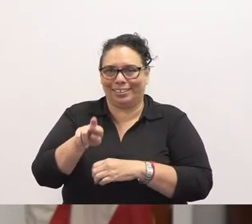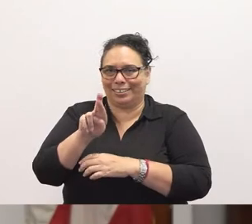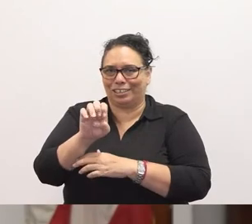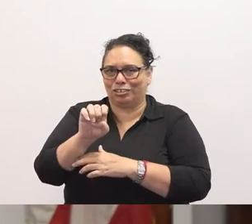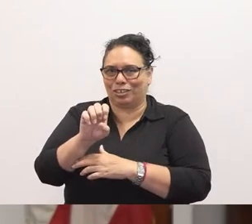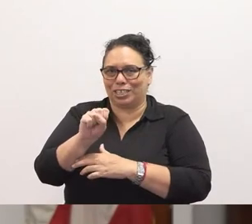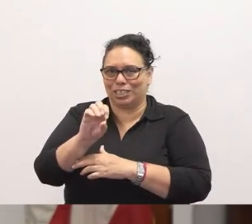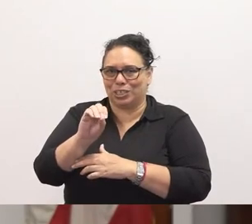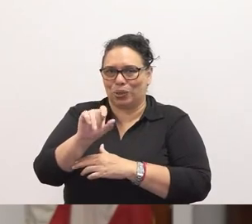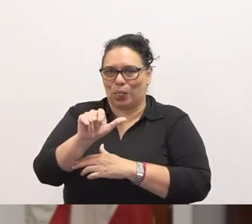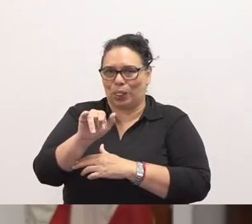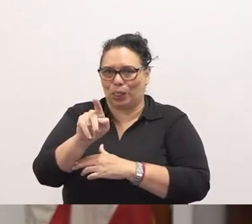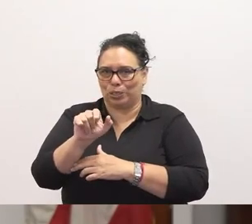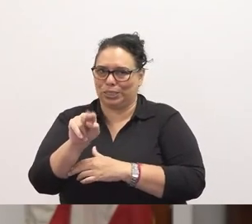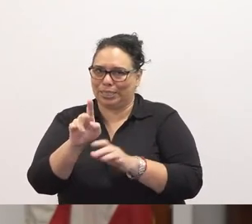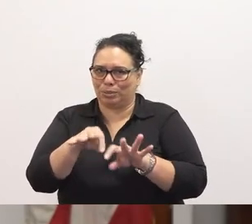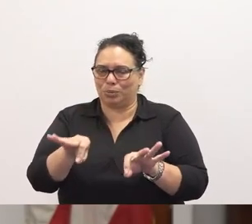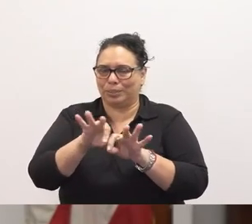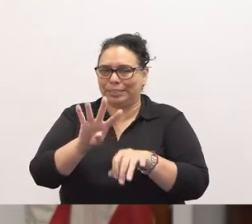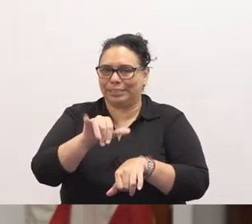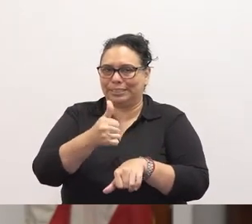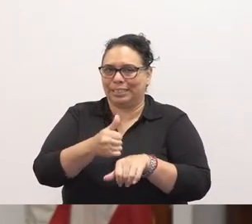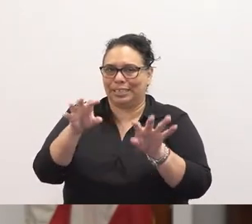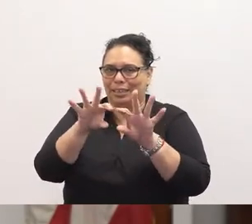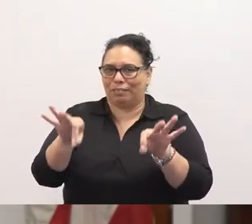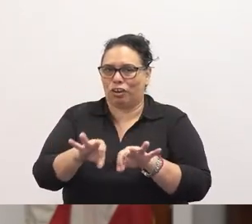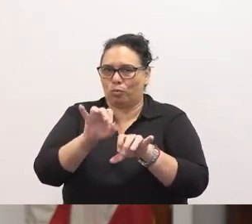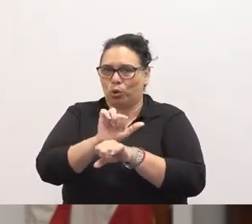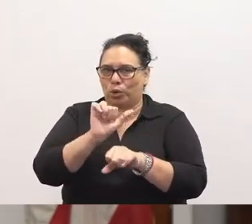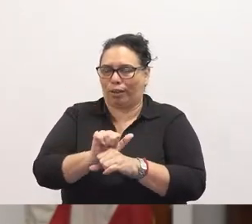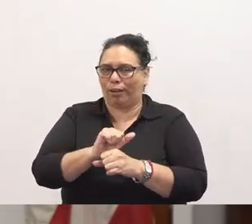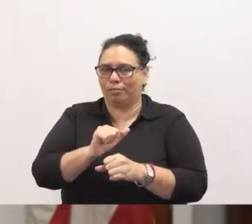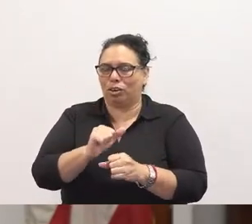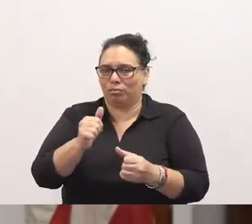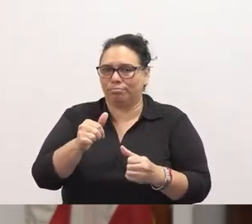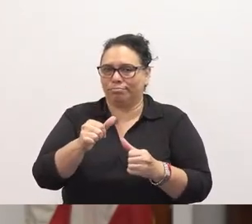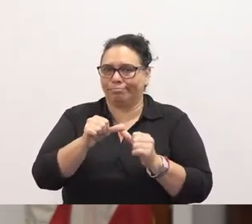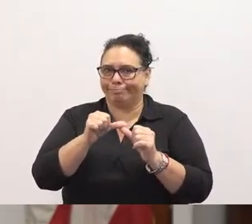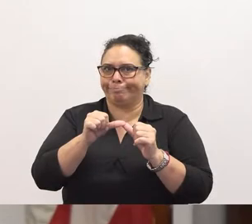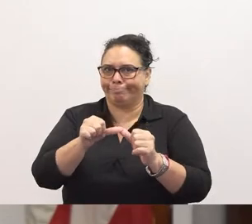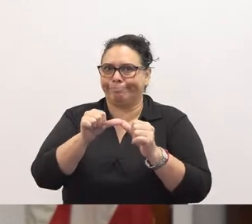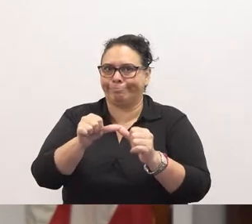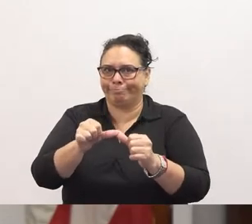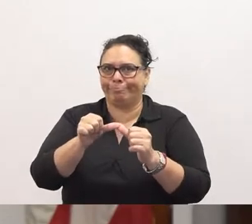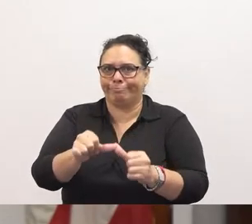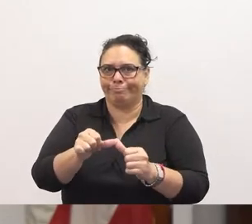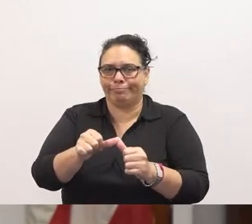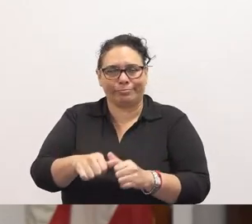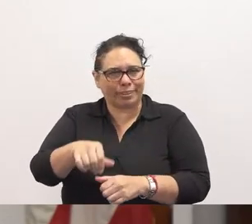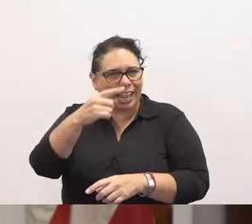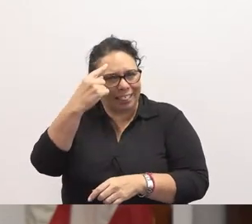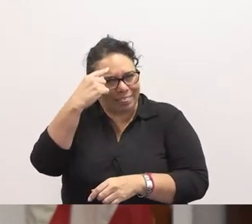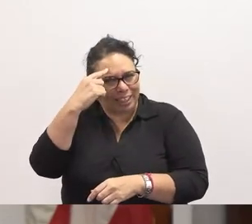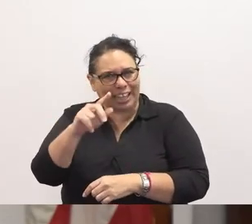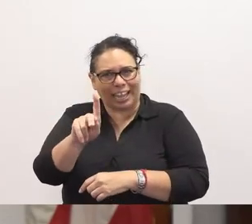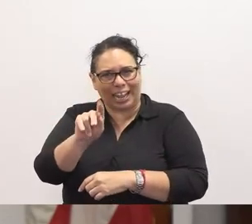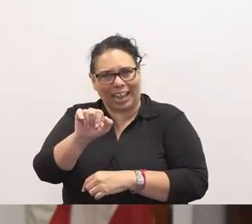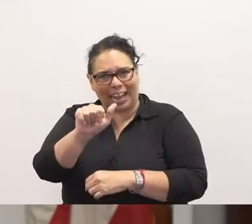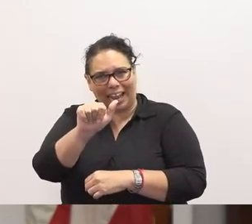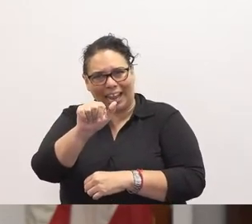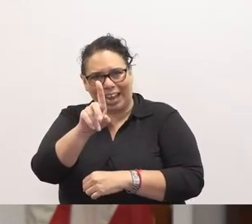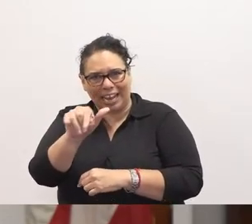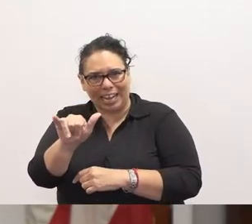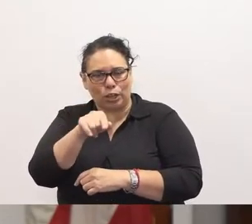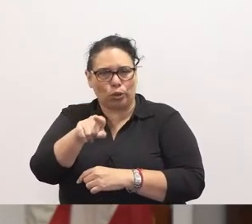important resolution that sort of set the framework for ongoing recommendations. And if you recall, Katie, I think you and many others were here.